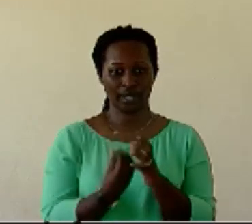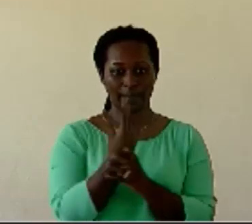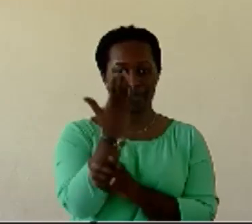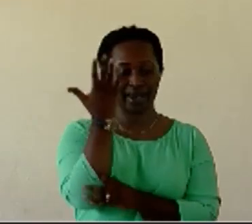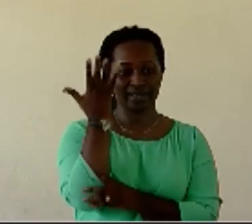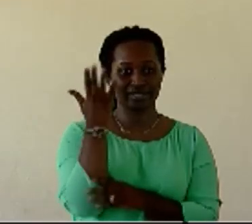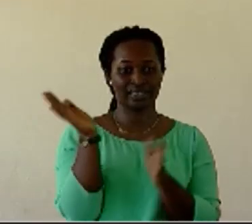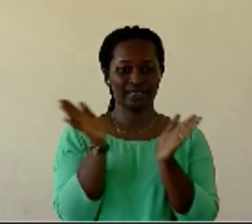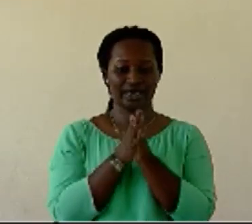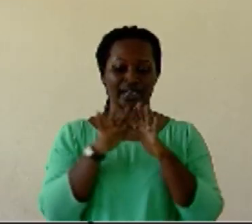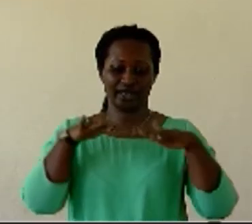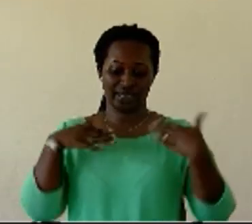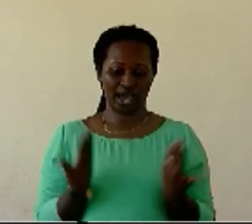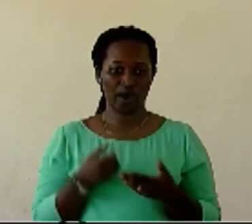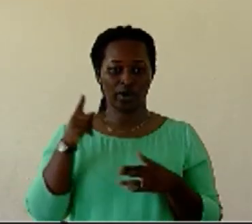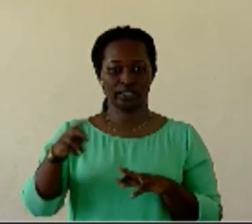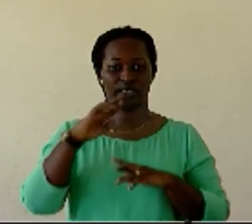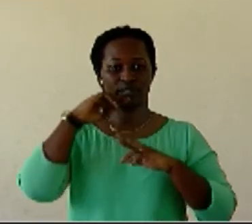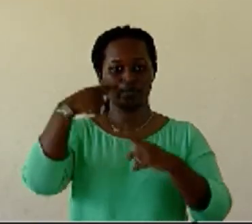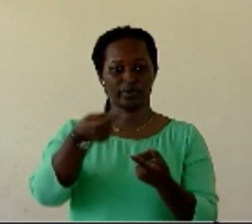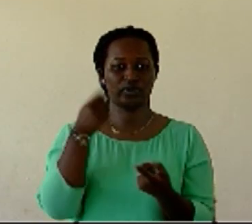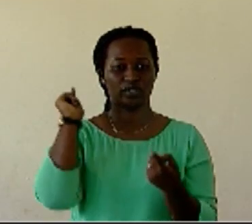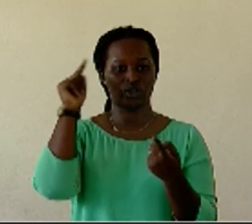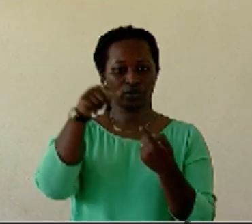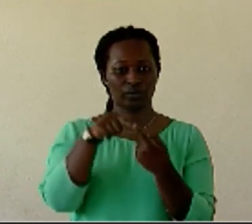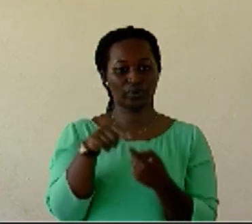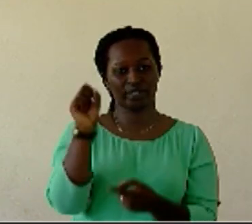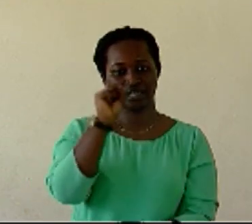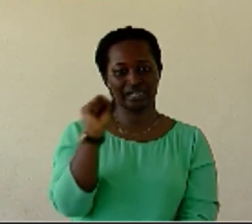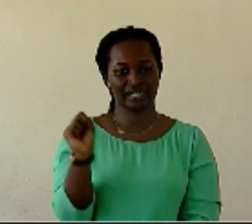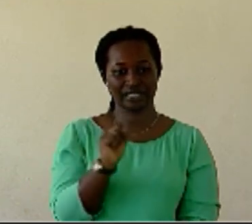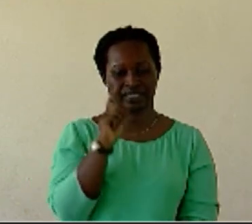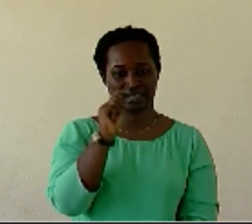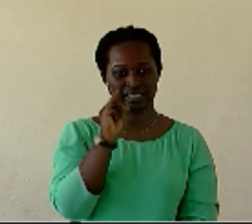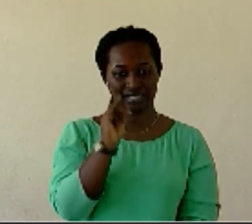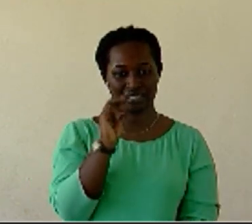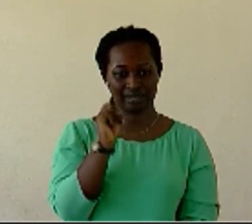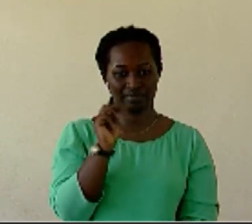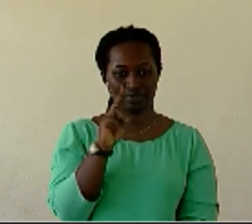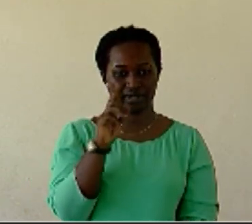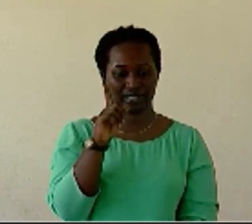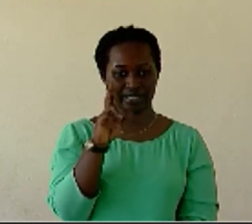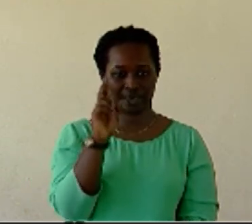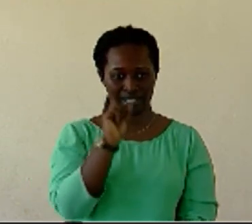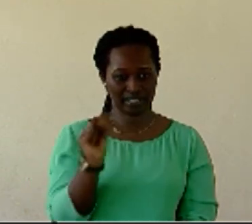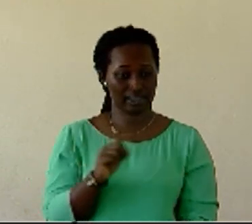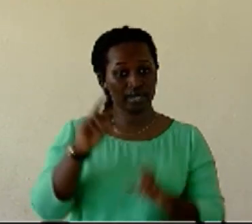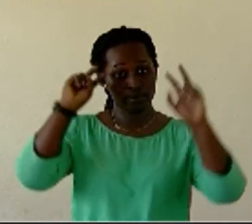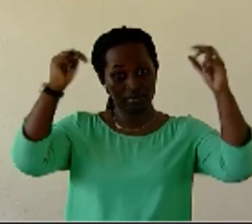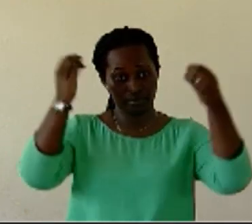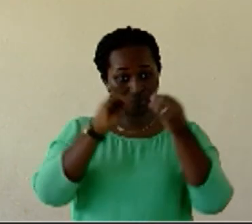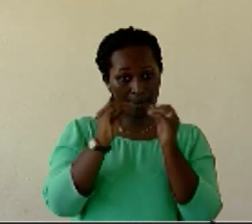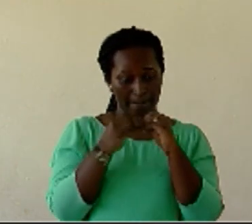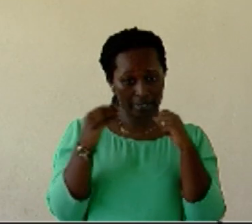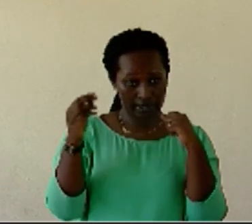plants and how they respond to the stimulus. Of course, it's from Unit 9, which is